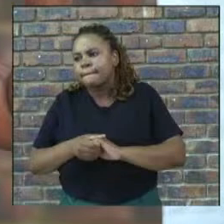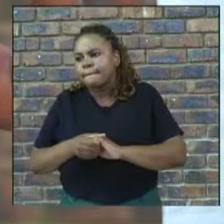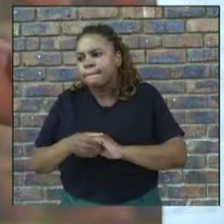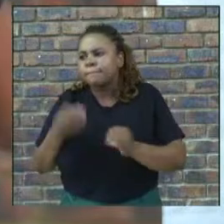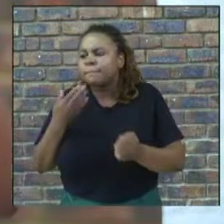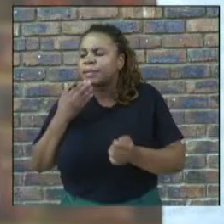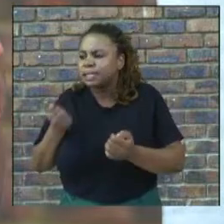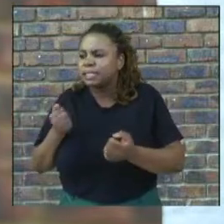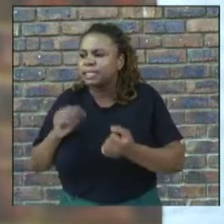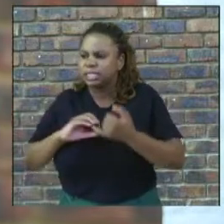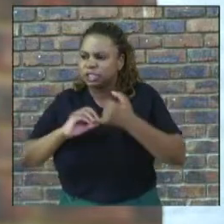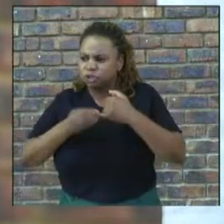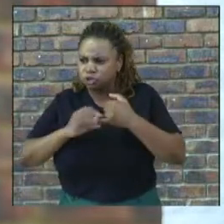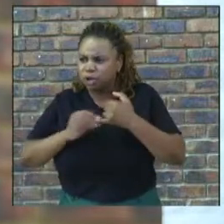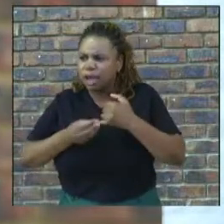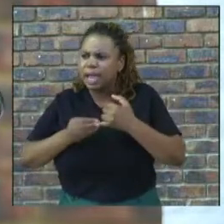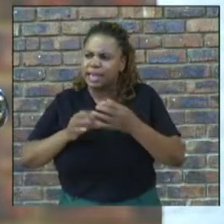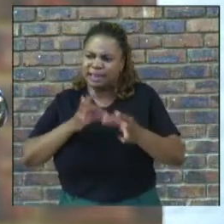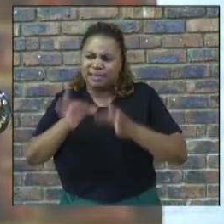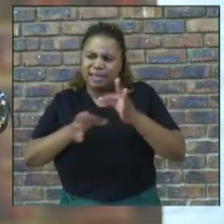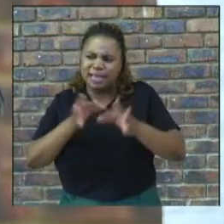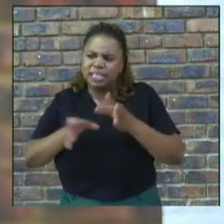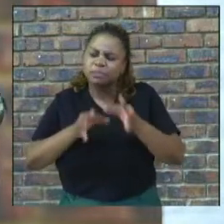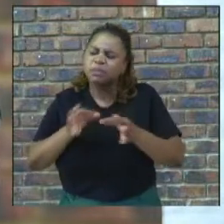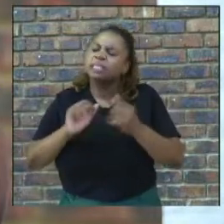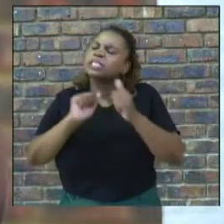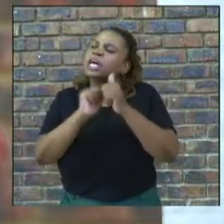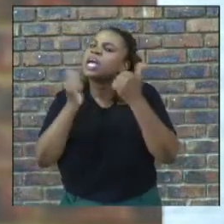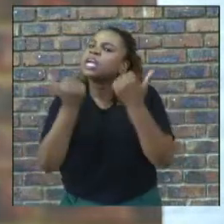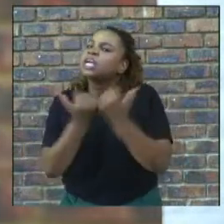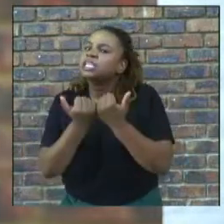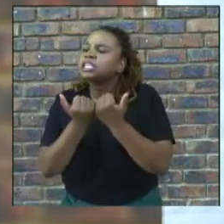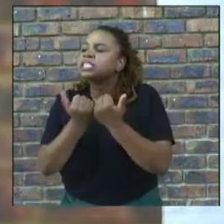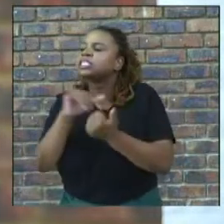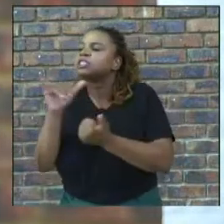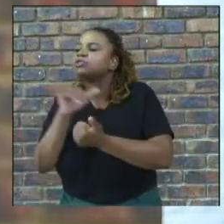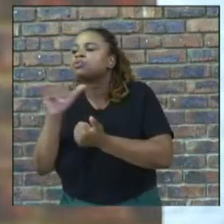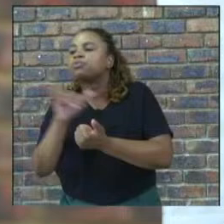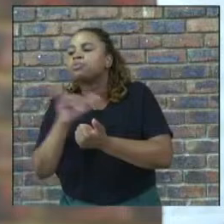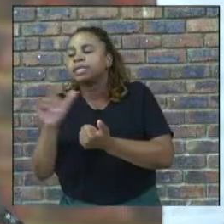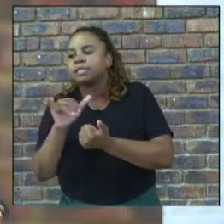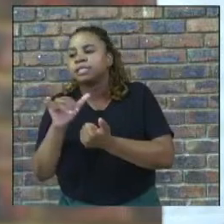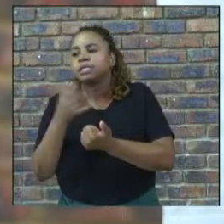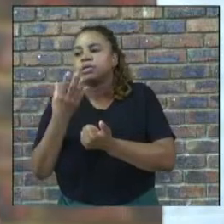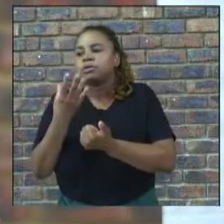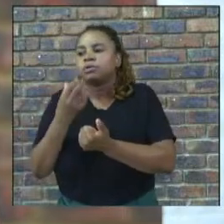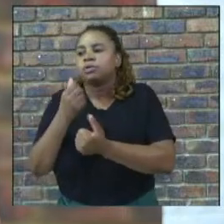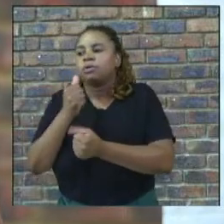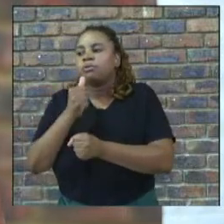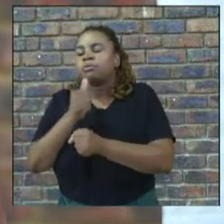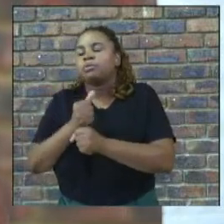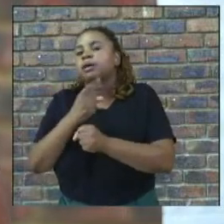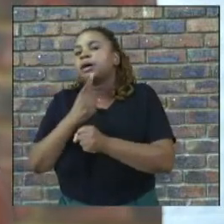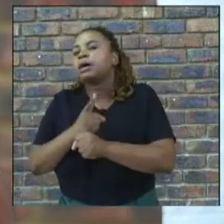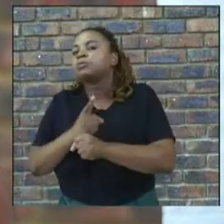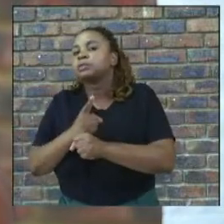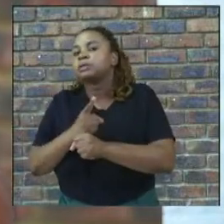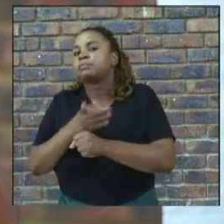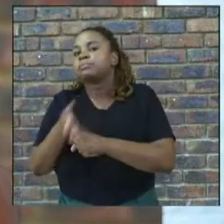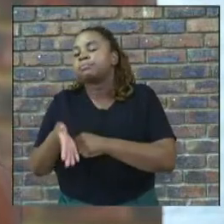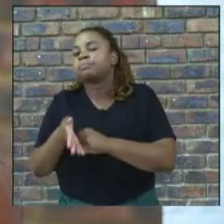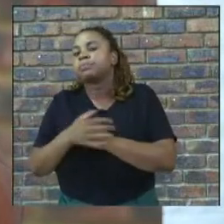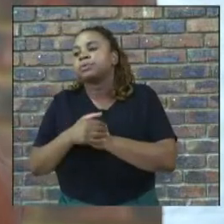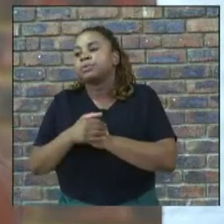out which agencies do we have in Gauteng. Again, and my